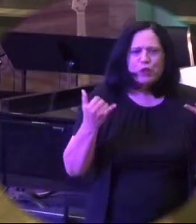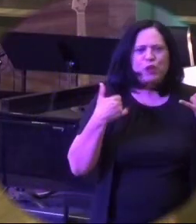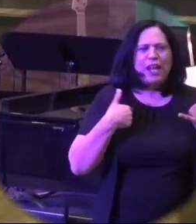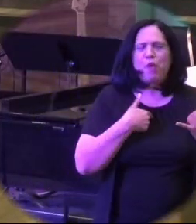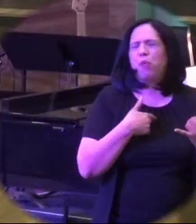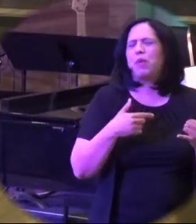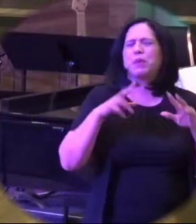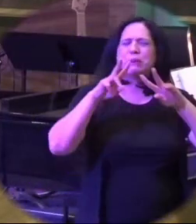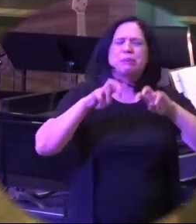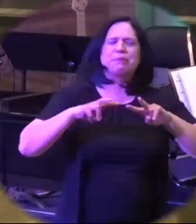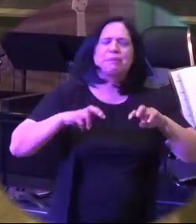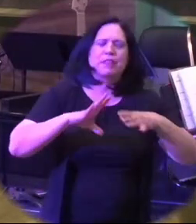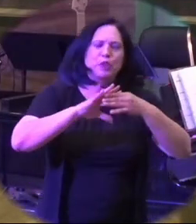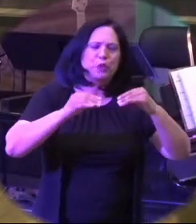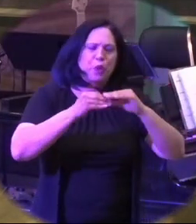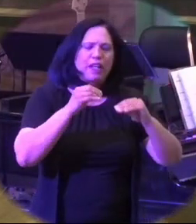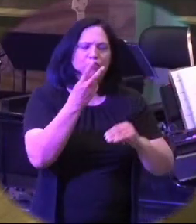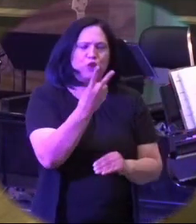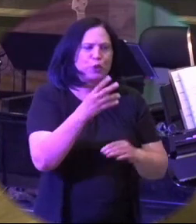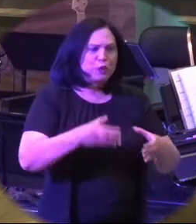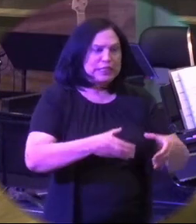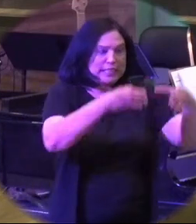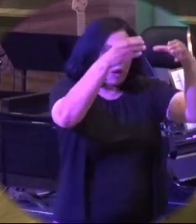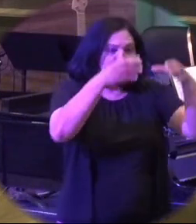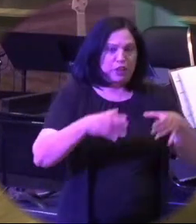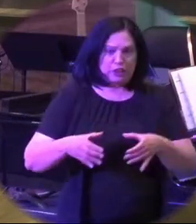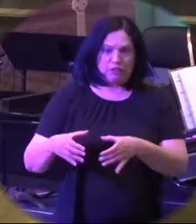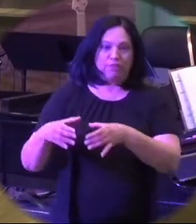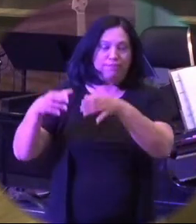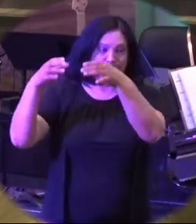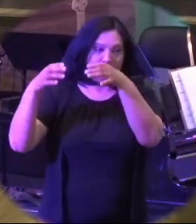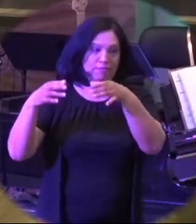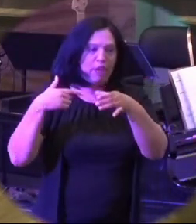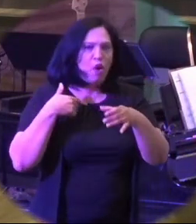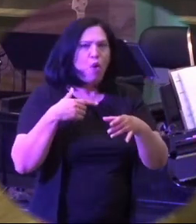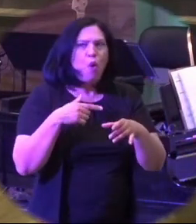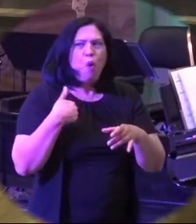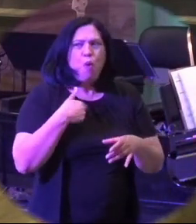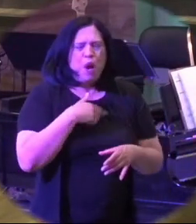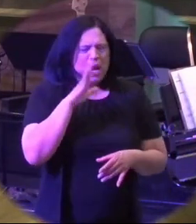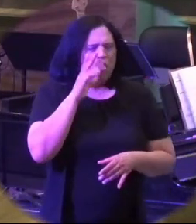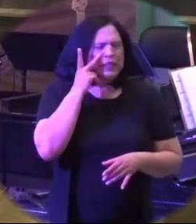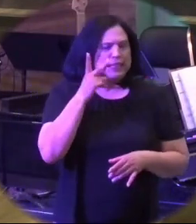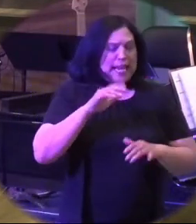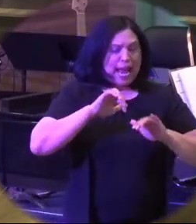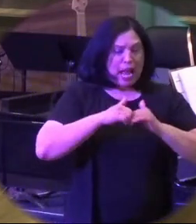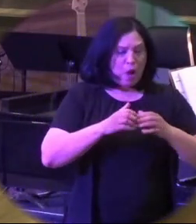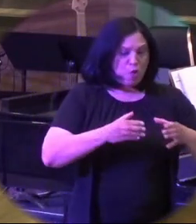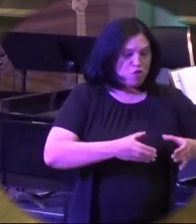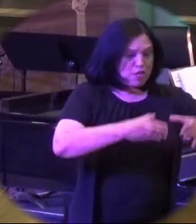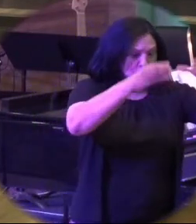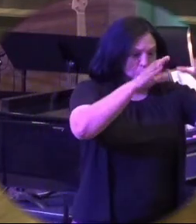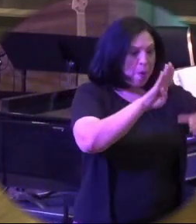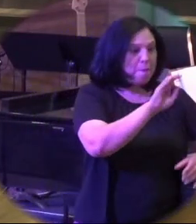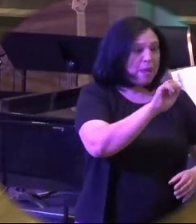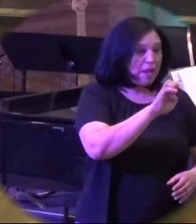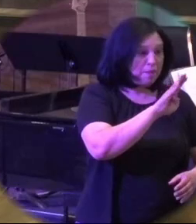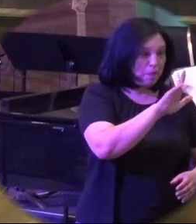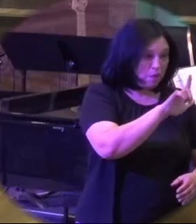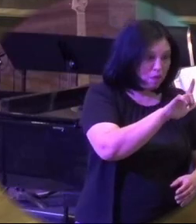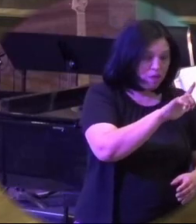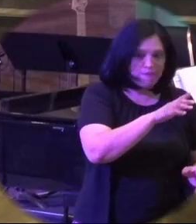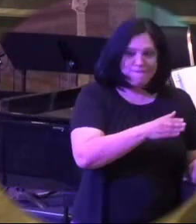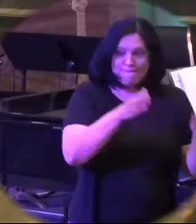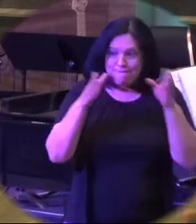of two towers. And as we do, we're going to see how the Tower of Babel and Calvary